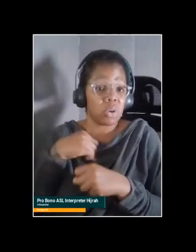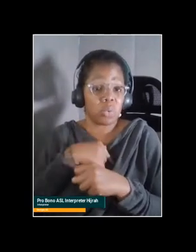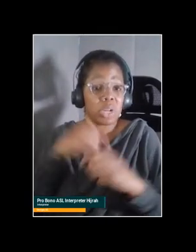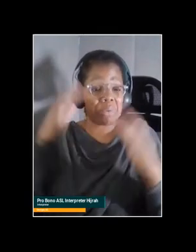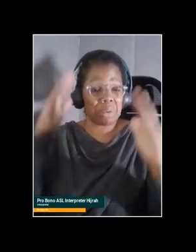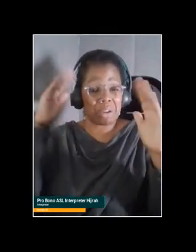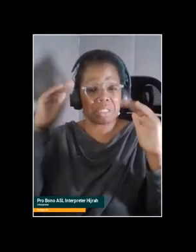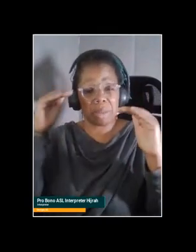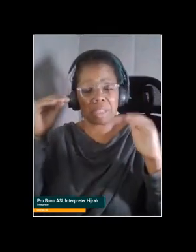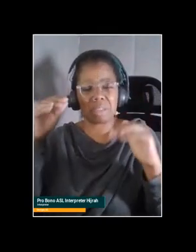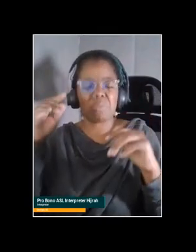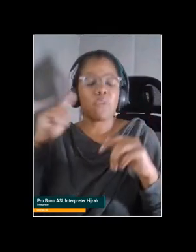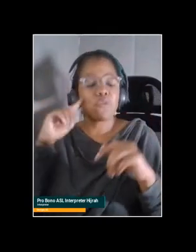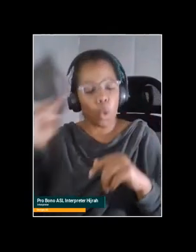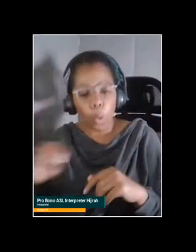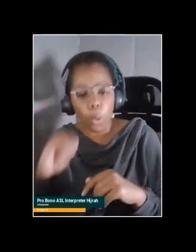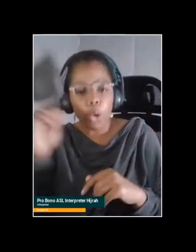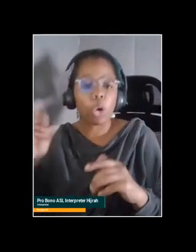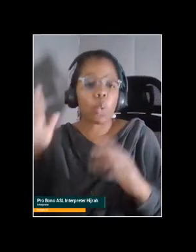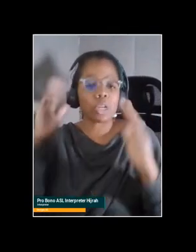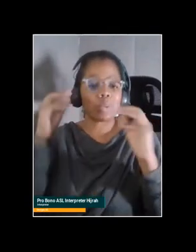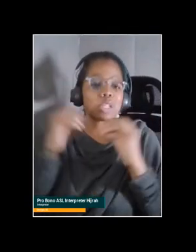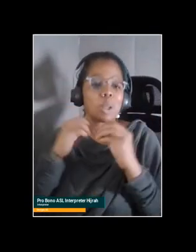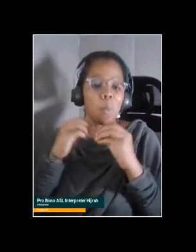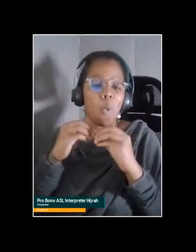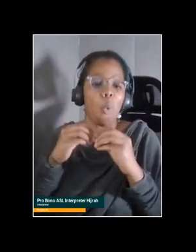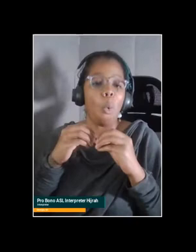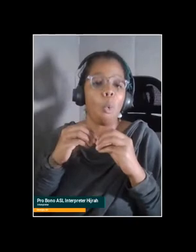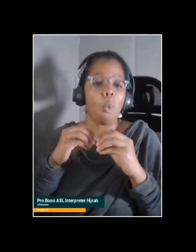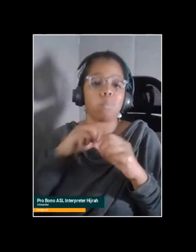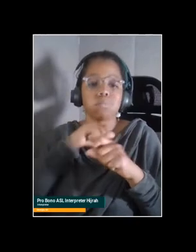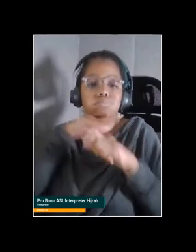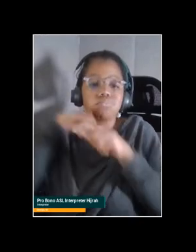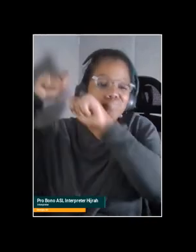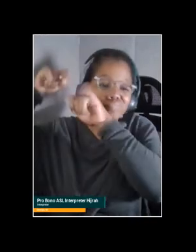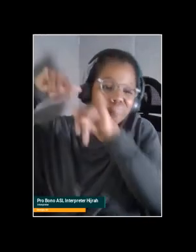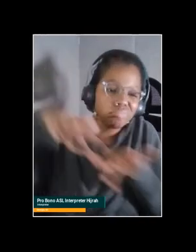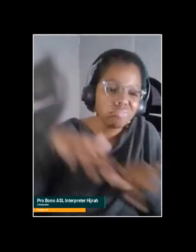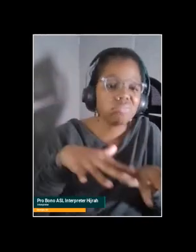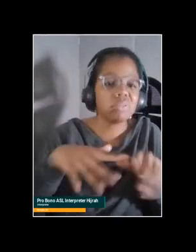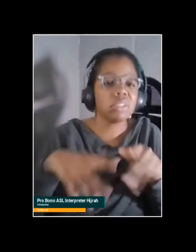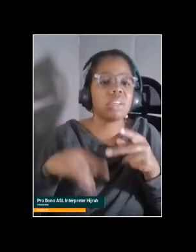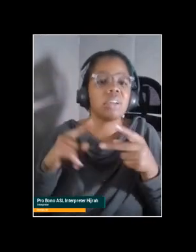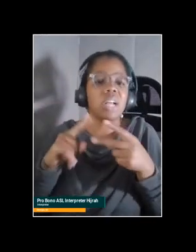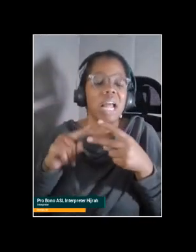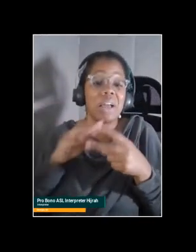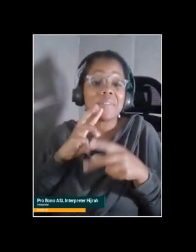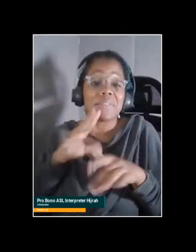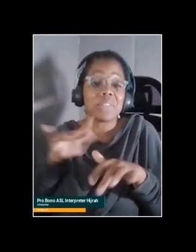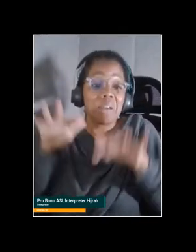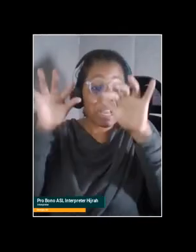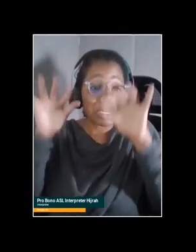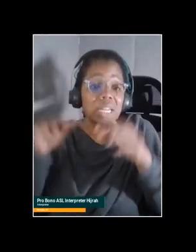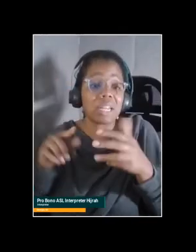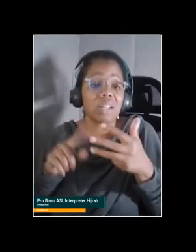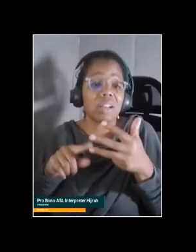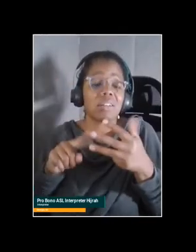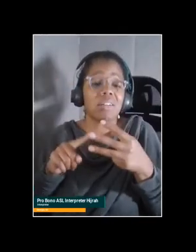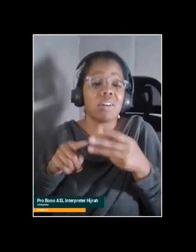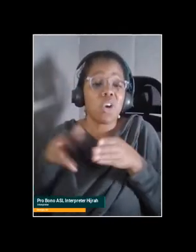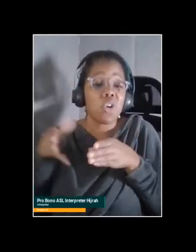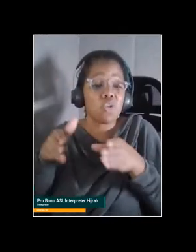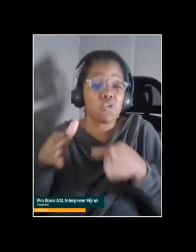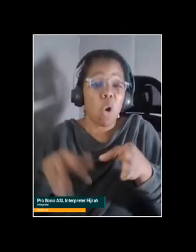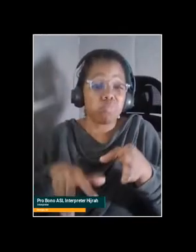of Oregon, we're expecting more landslides in some spaces, a lot of flooding and road washout. And this